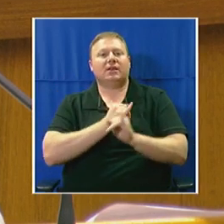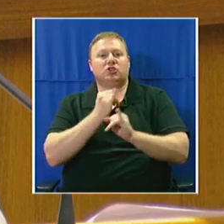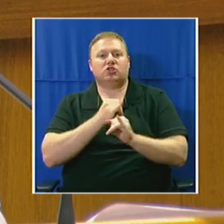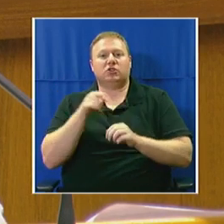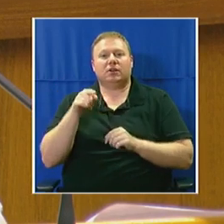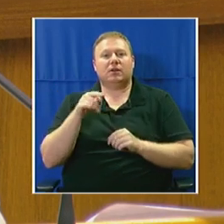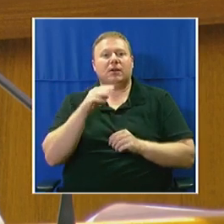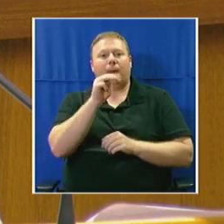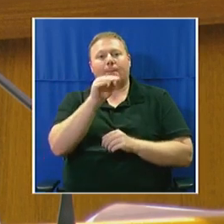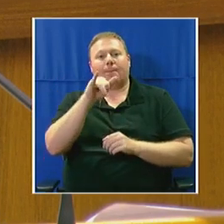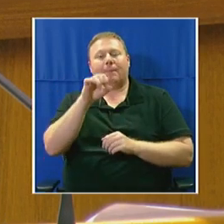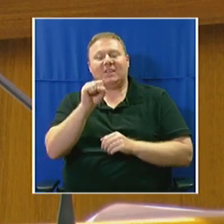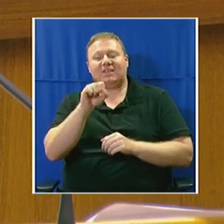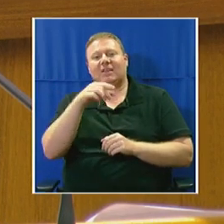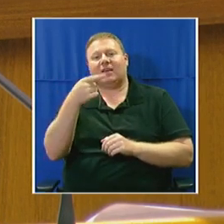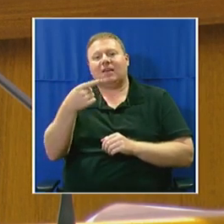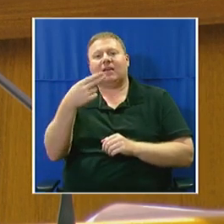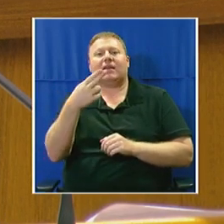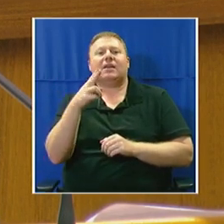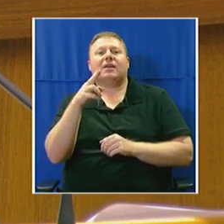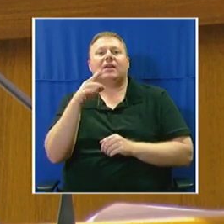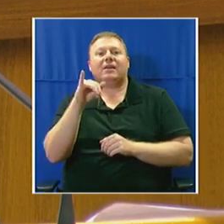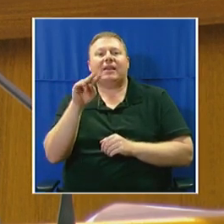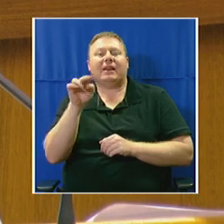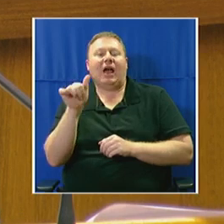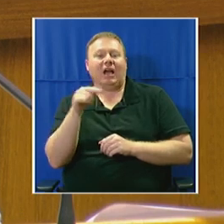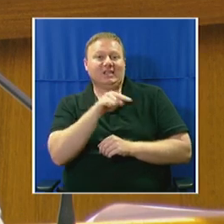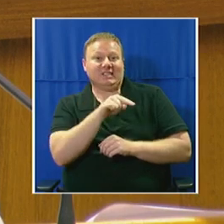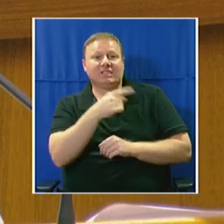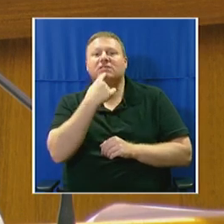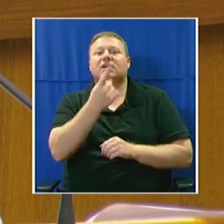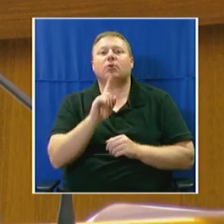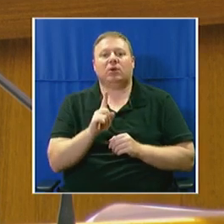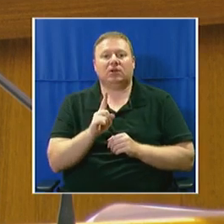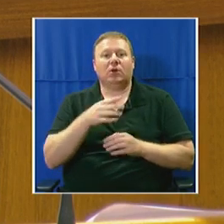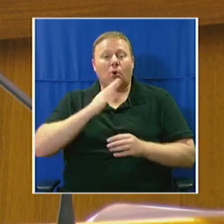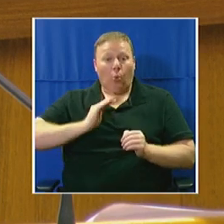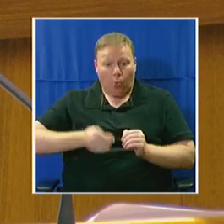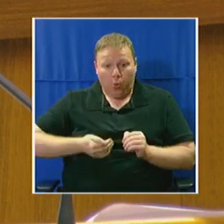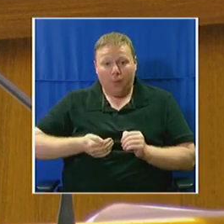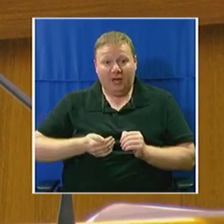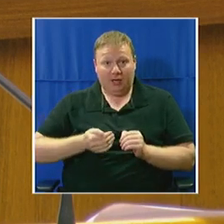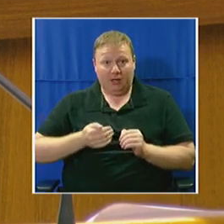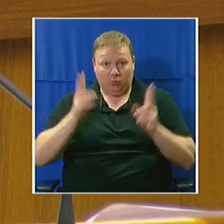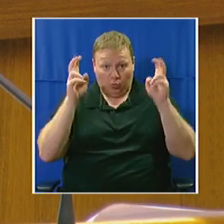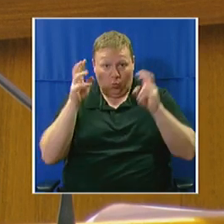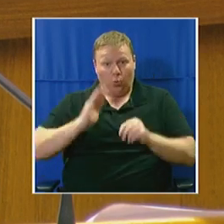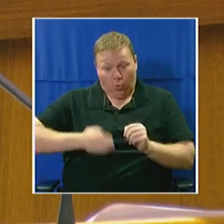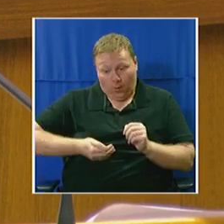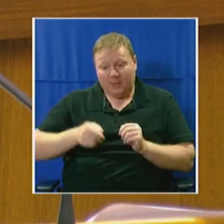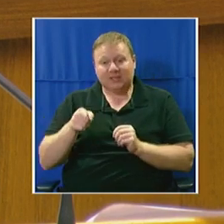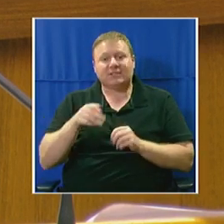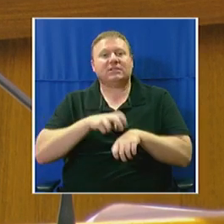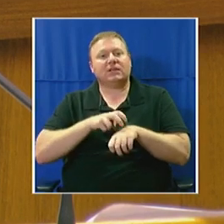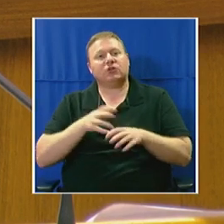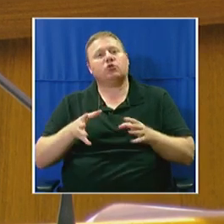that as women we need to take C sense of our capabilities and positively